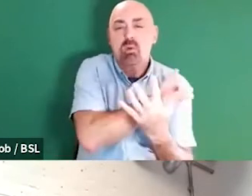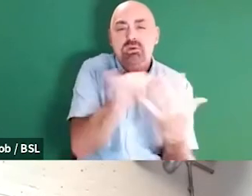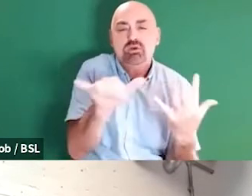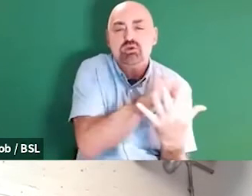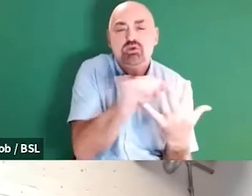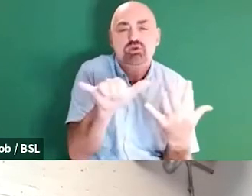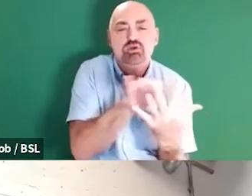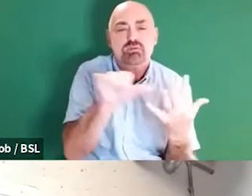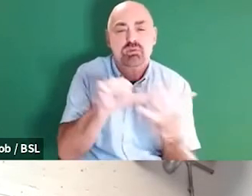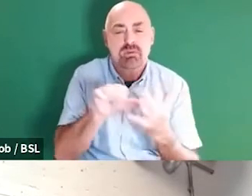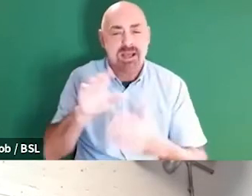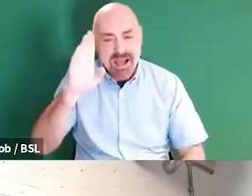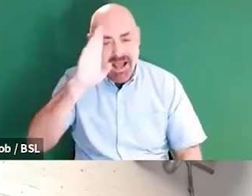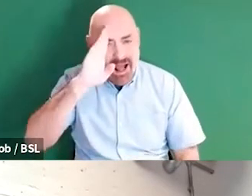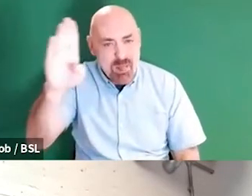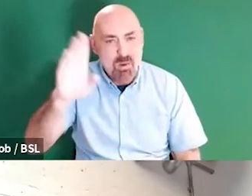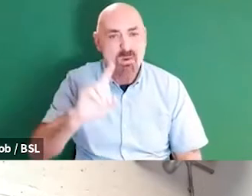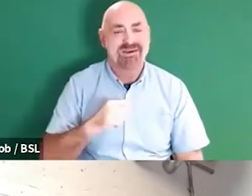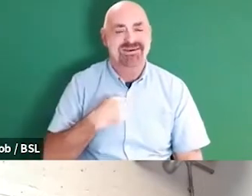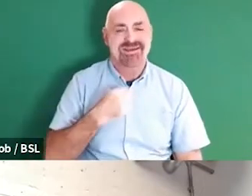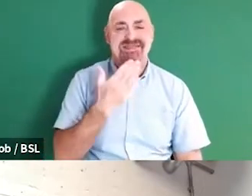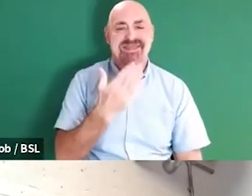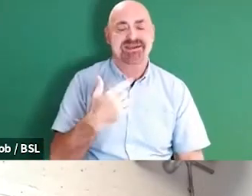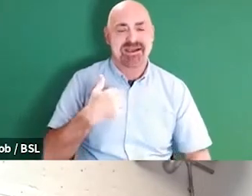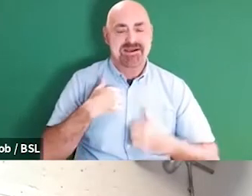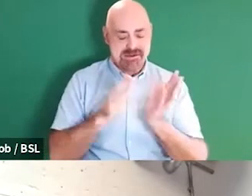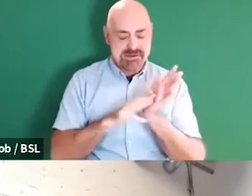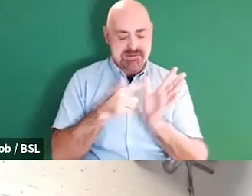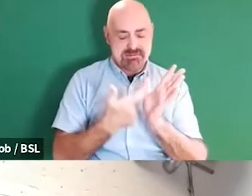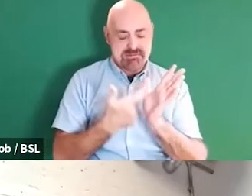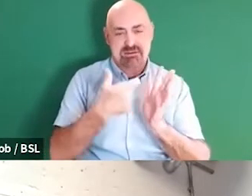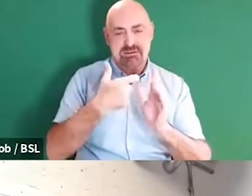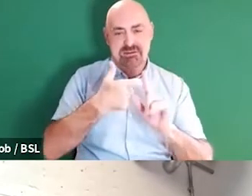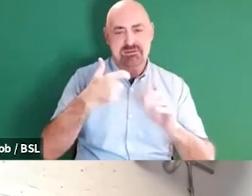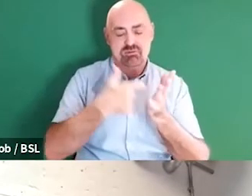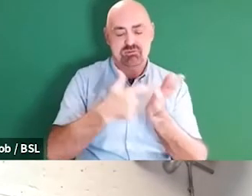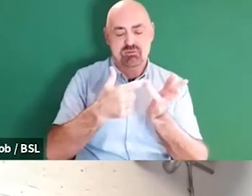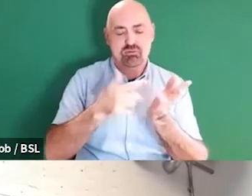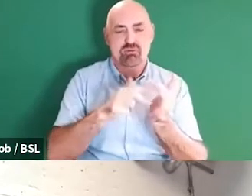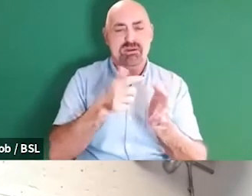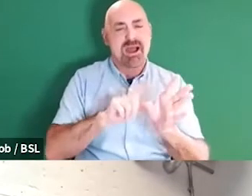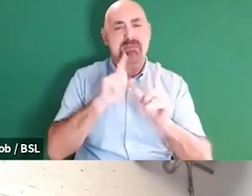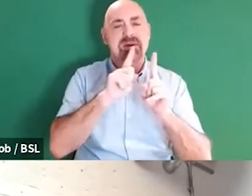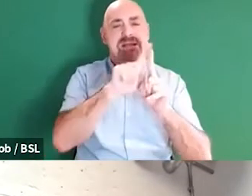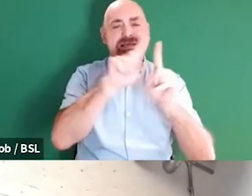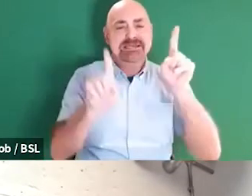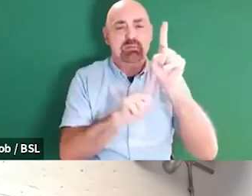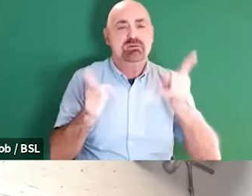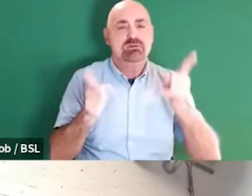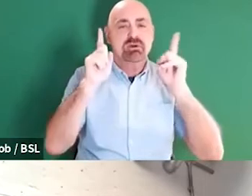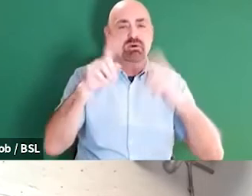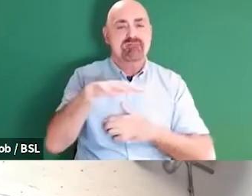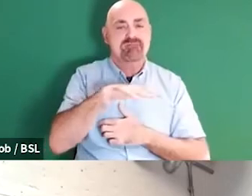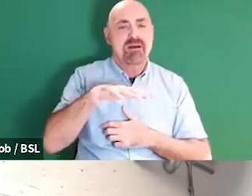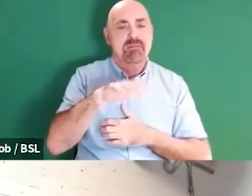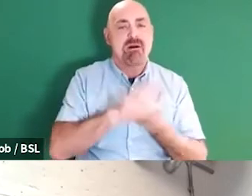Hello, everyone, and thank you for joining us. So I'm Marc Rooney. I'm the Deputy Director responsible for Family Hubs at the Department